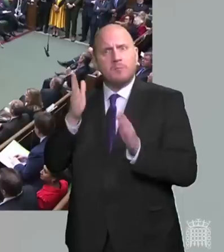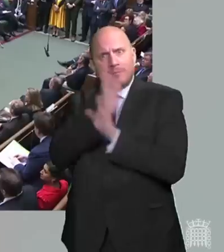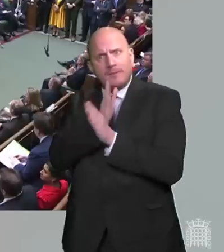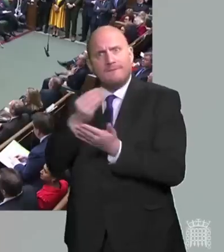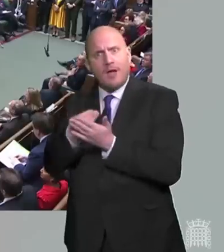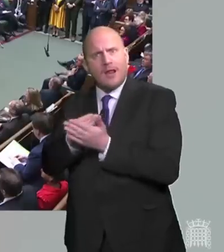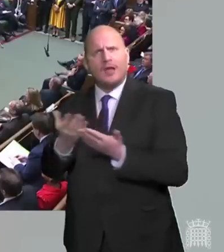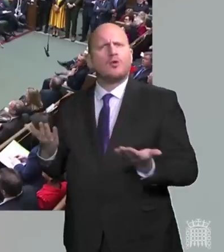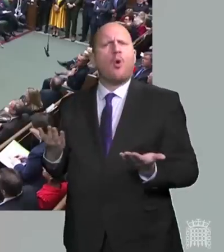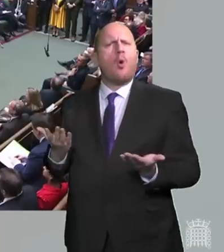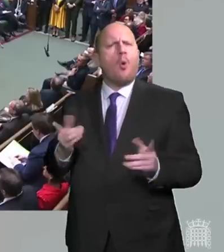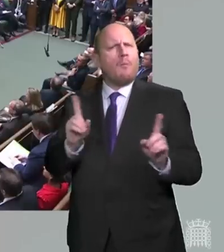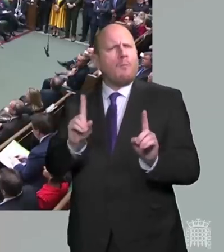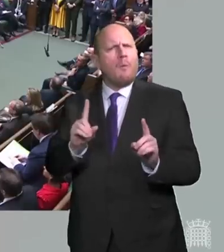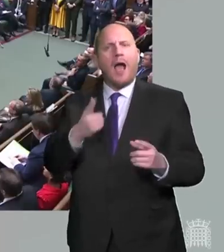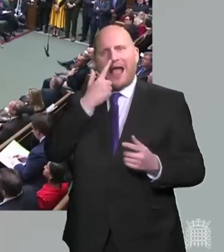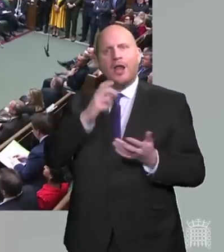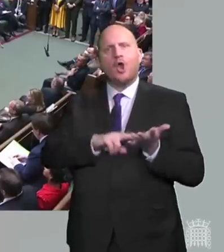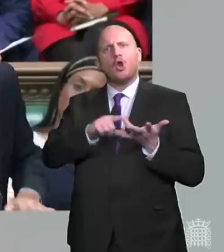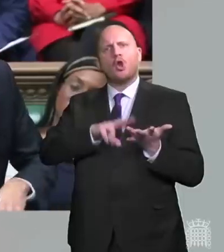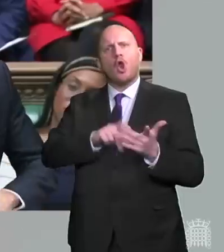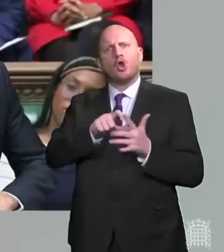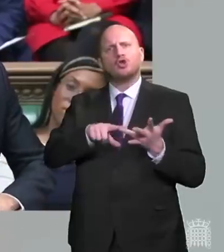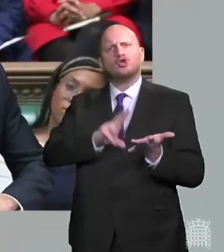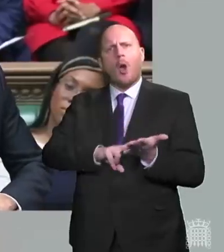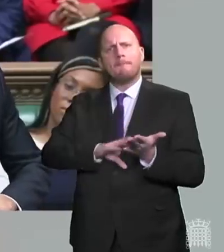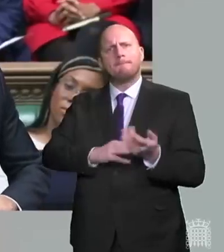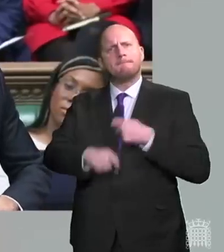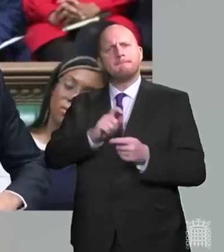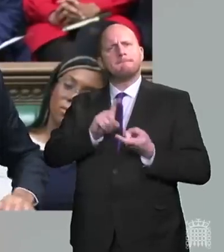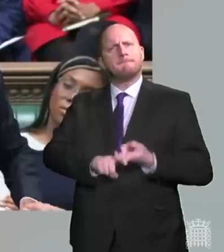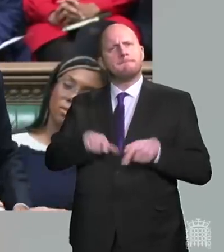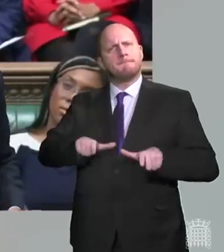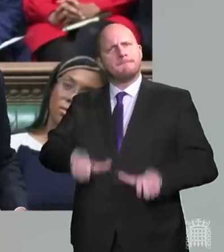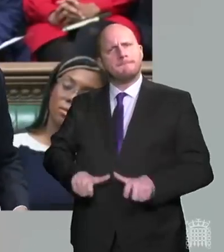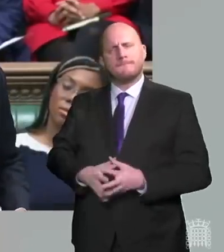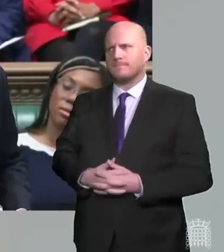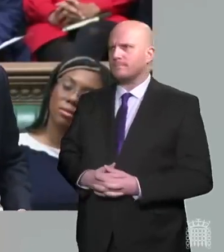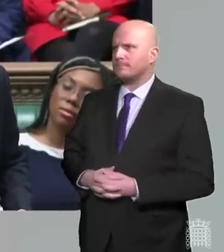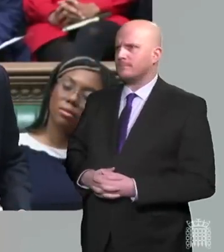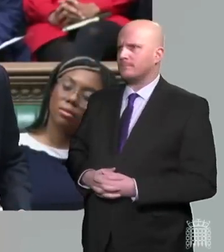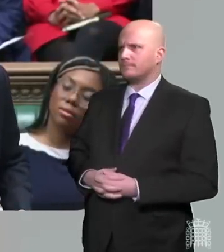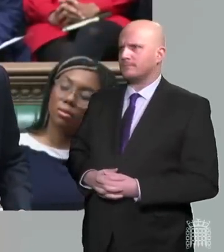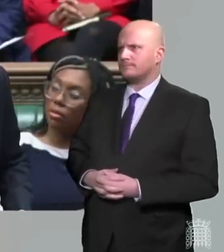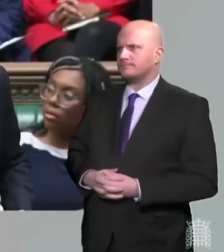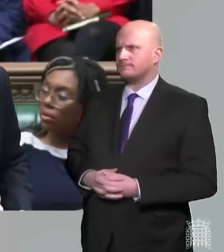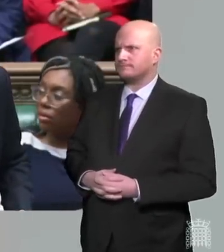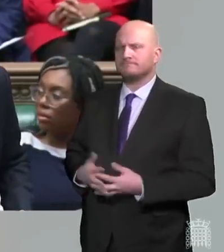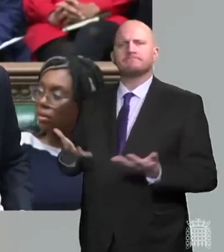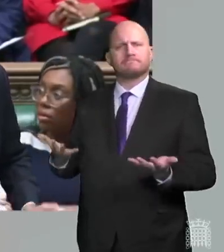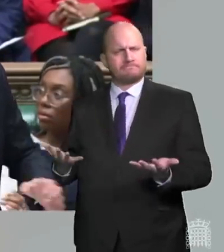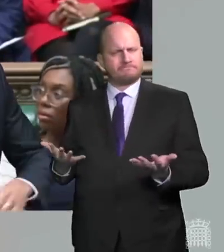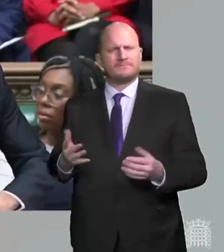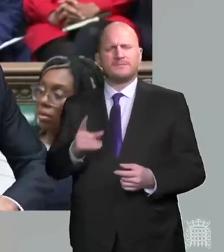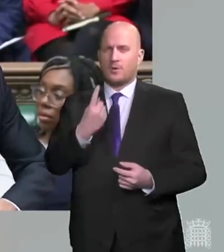Mr. Speaker, let me share with the honourable gentleman expressing my sympathies to the families and indeed the firefighter who's currently in hospital.